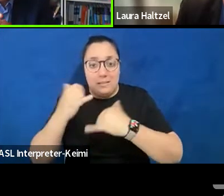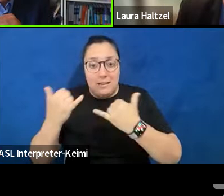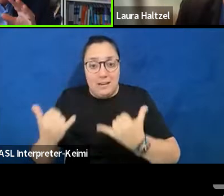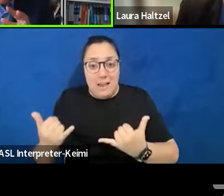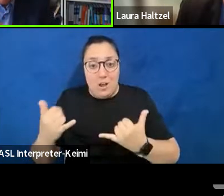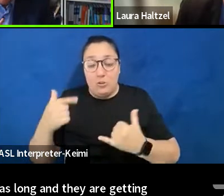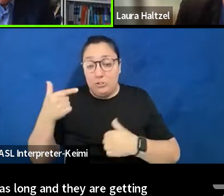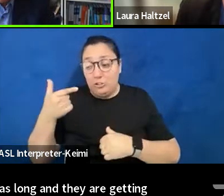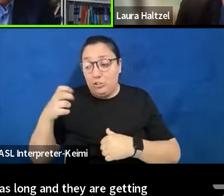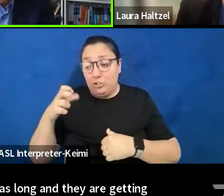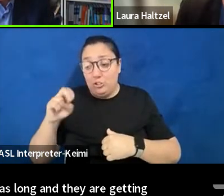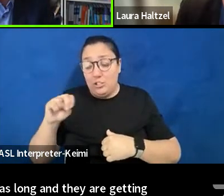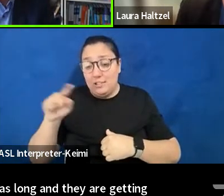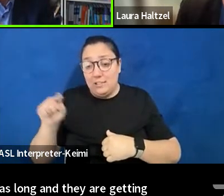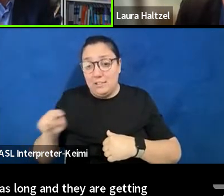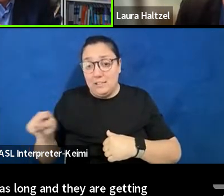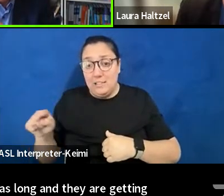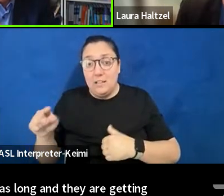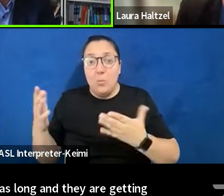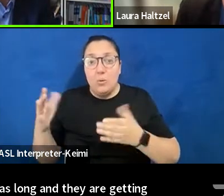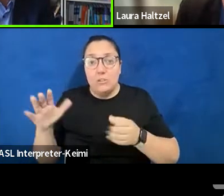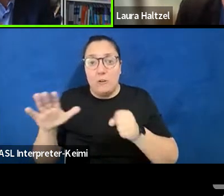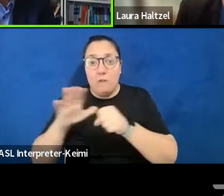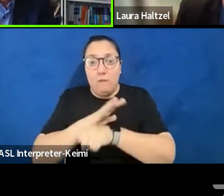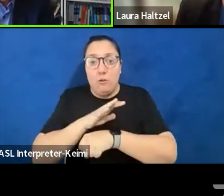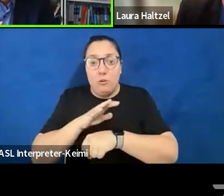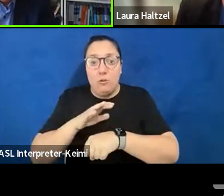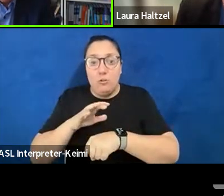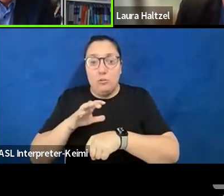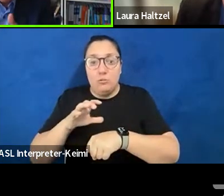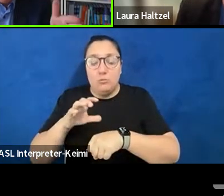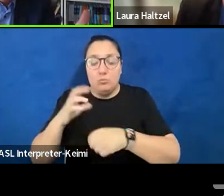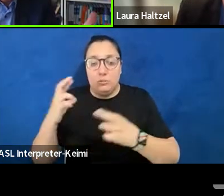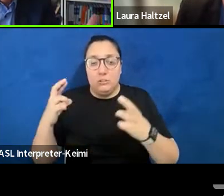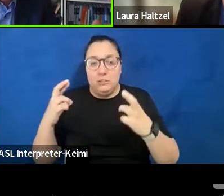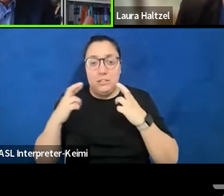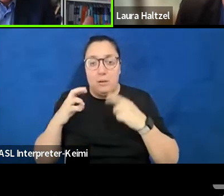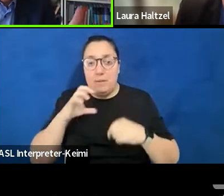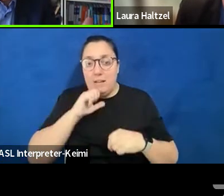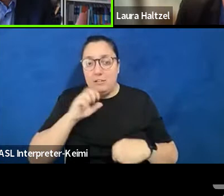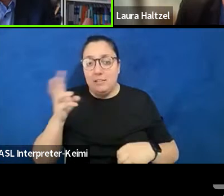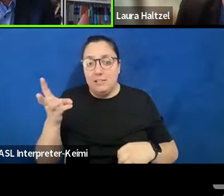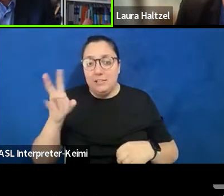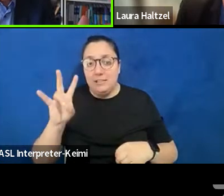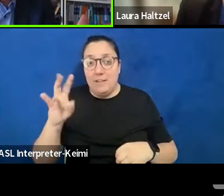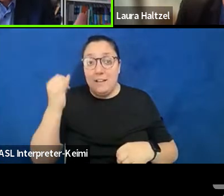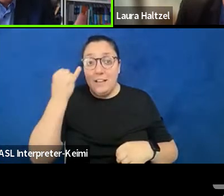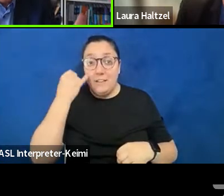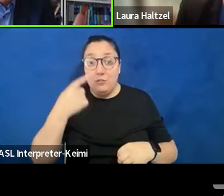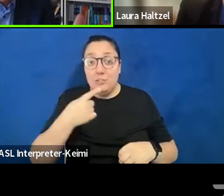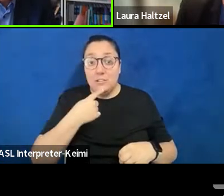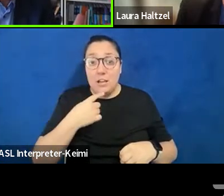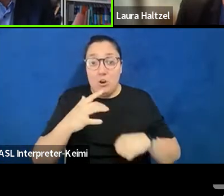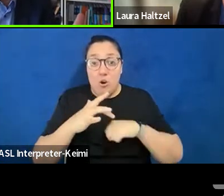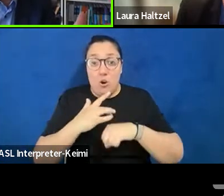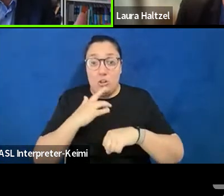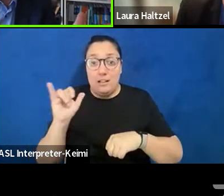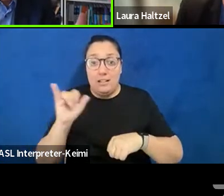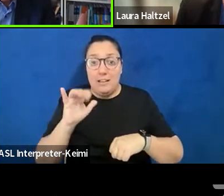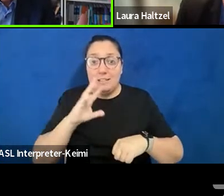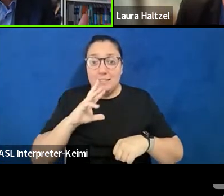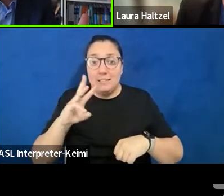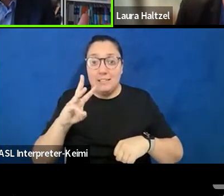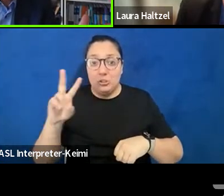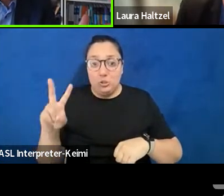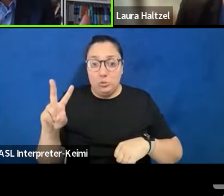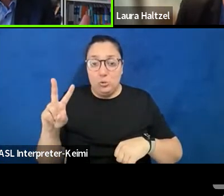Z, the what's called the full retirement age is age 67. If you claim early, as early as 62, you get a reduced